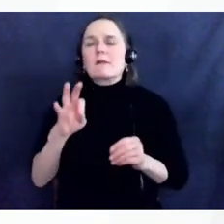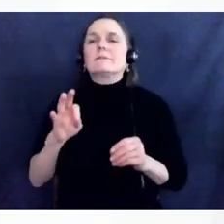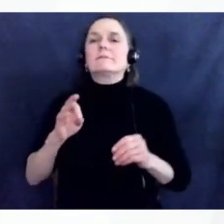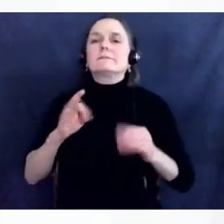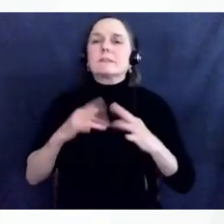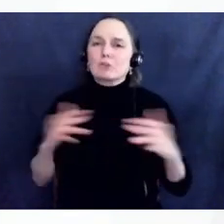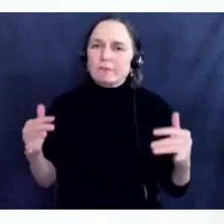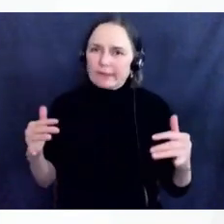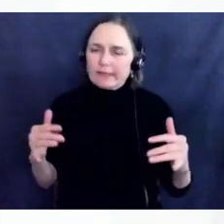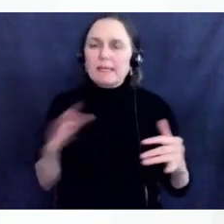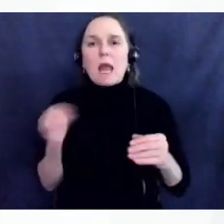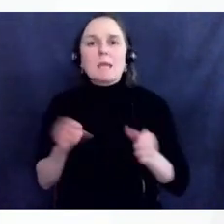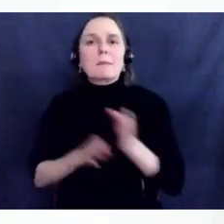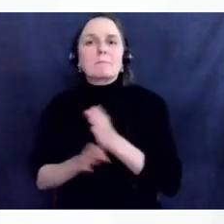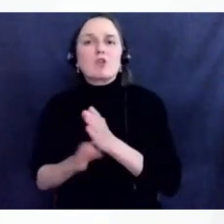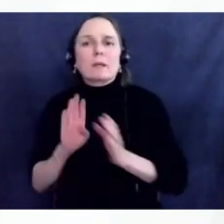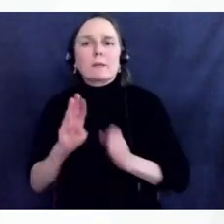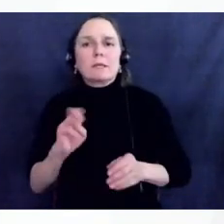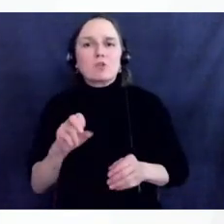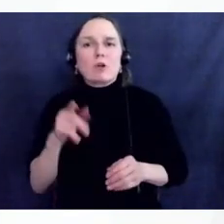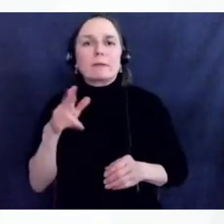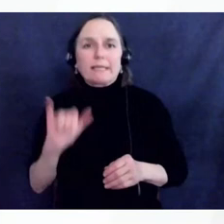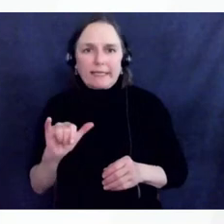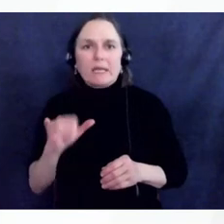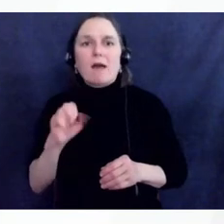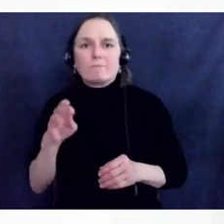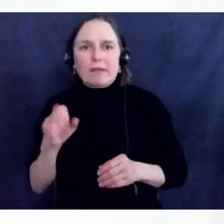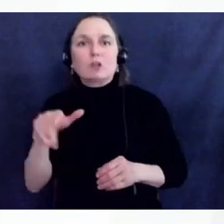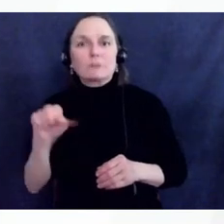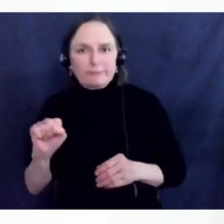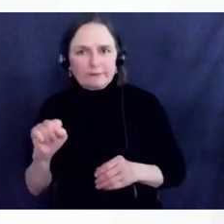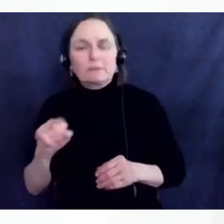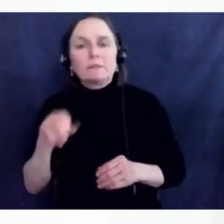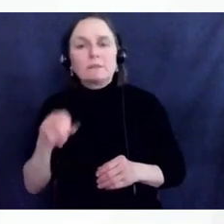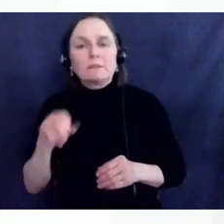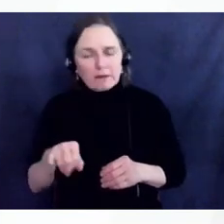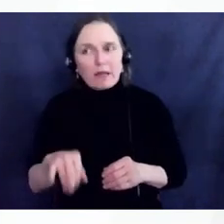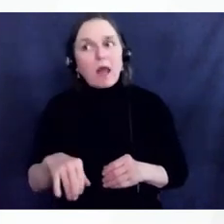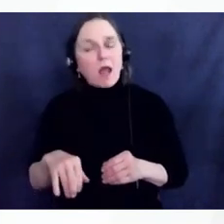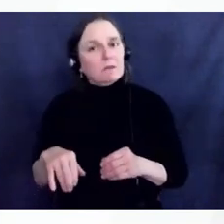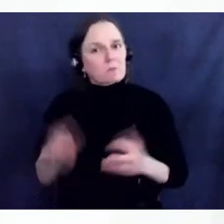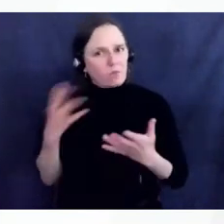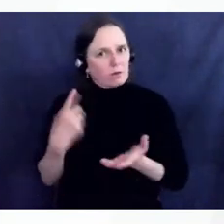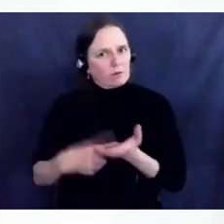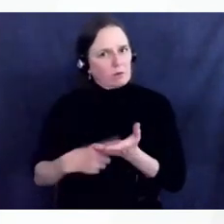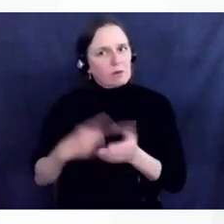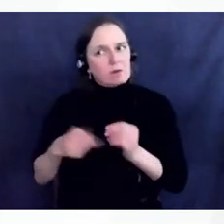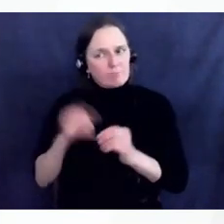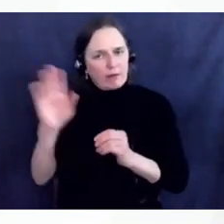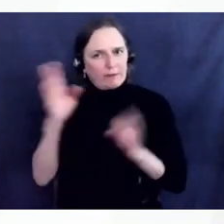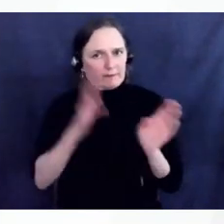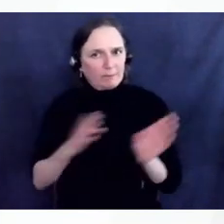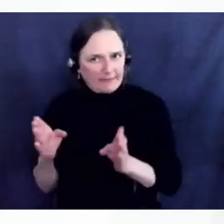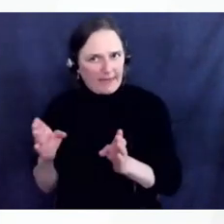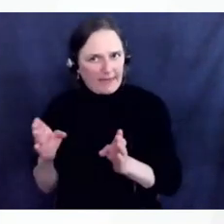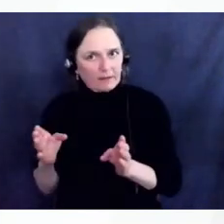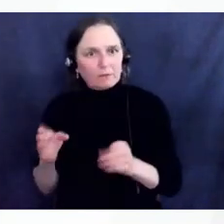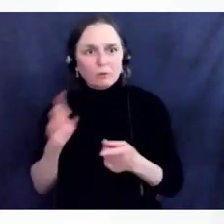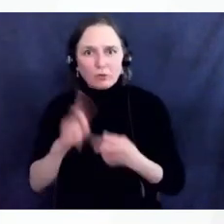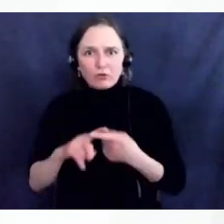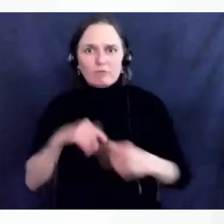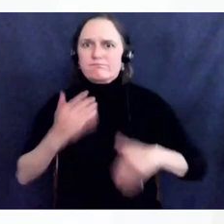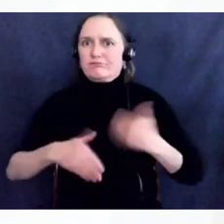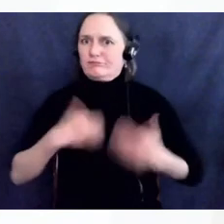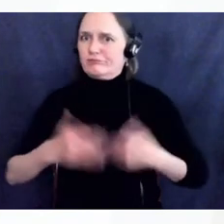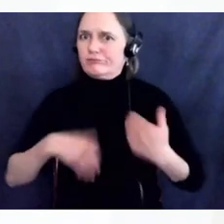recruitment and retention is so important and some of the plans we have to accelerate those efforts. At the end, I'll address some questions that have